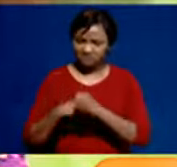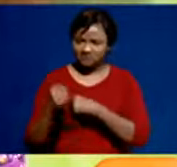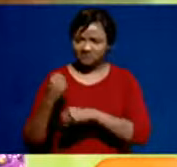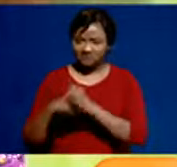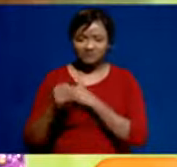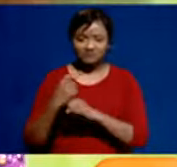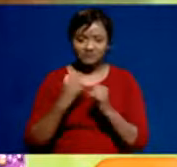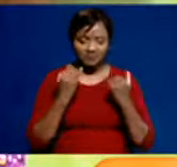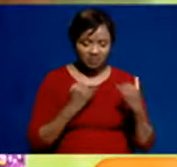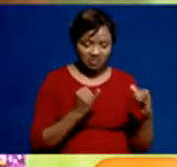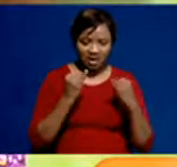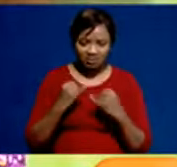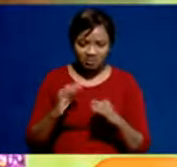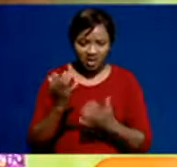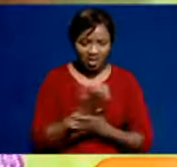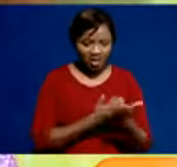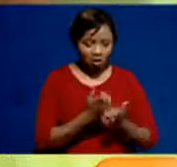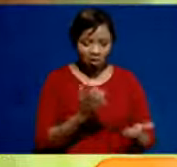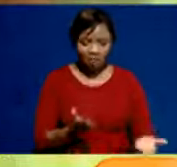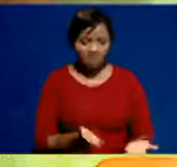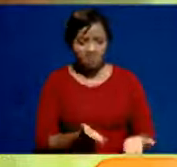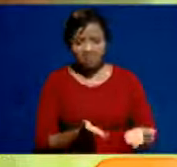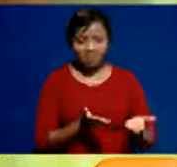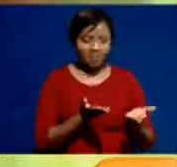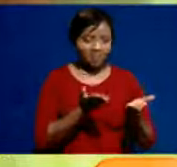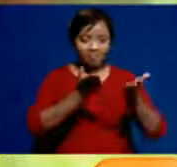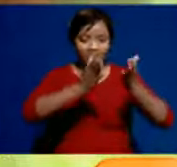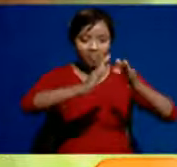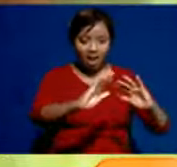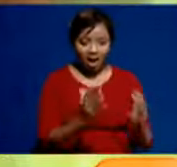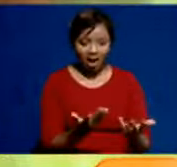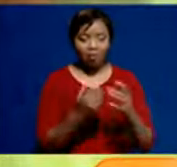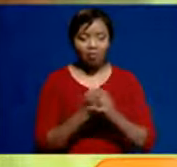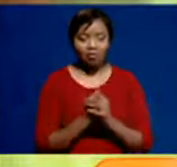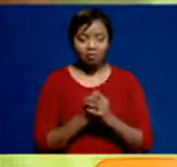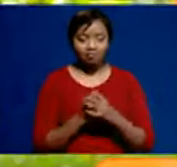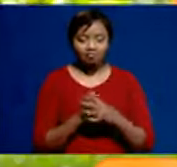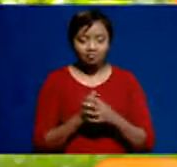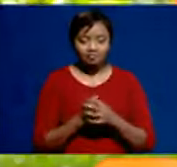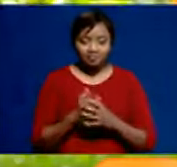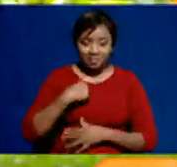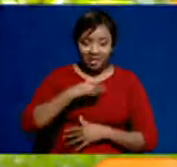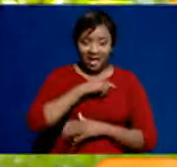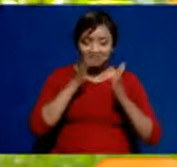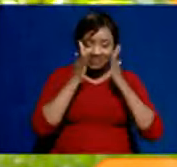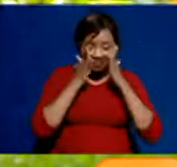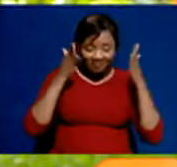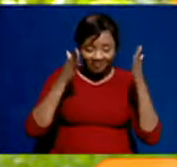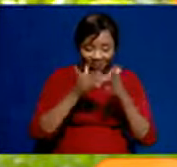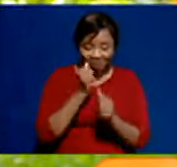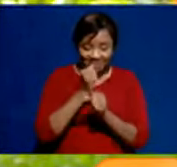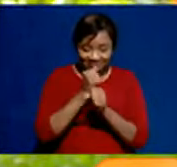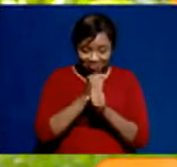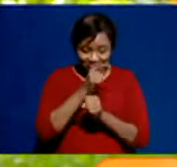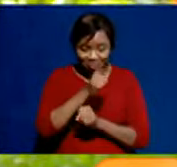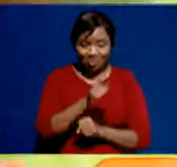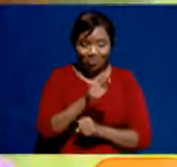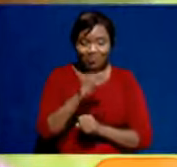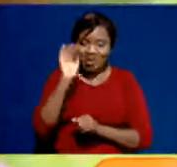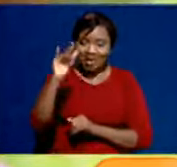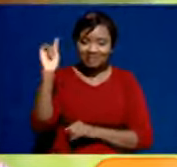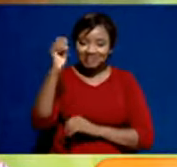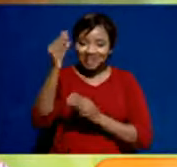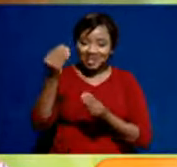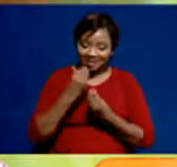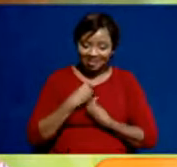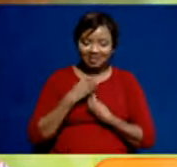the economy. We concentrated on the job that we had persuaded Kenyans to give us, and there were